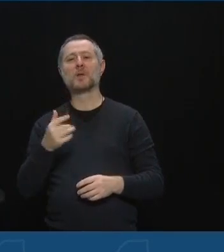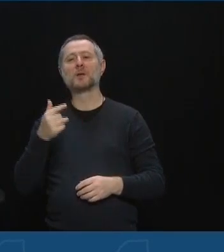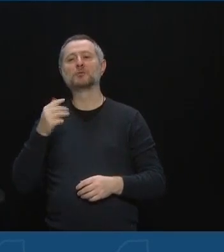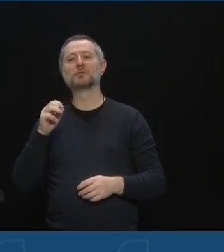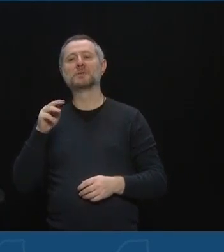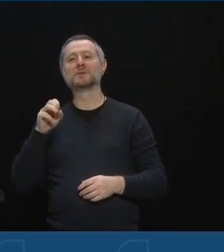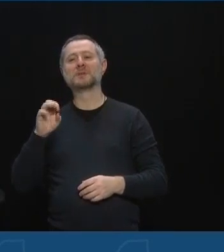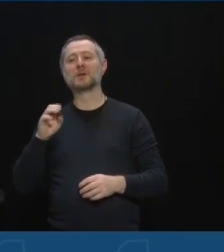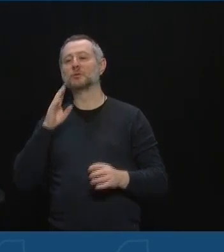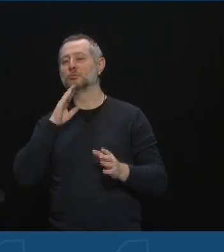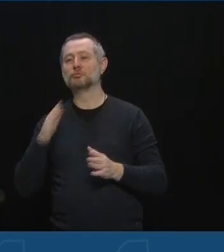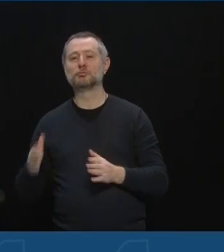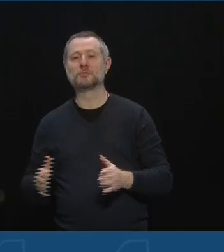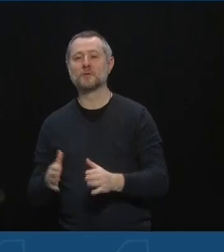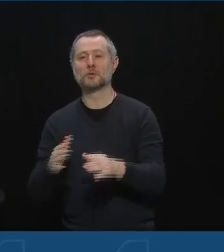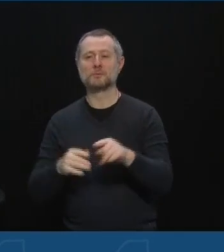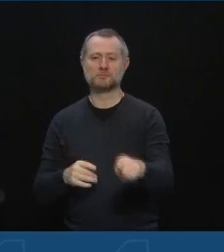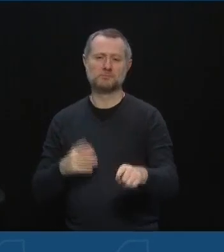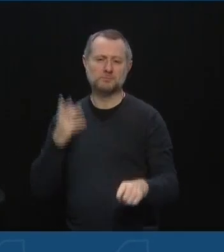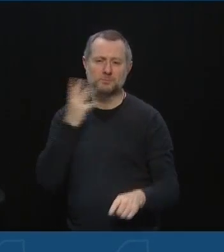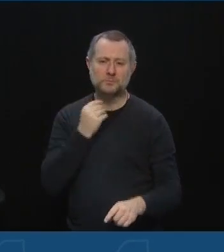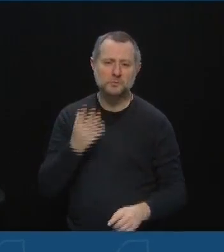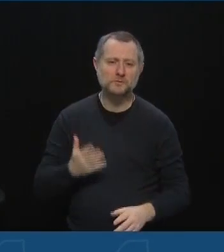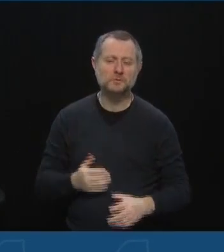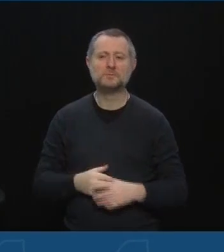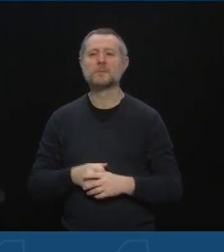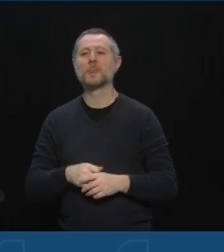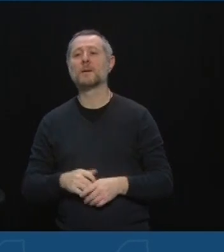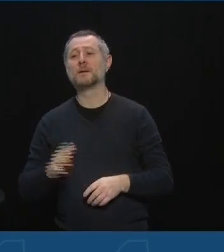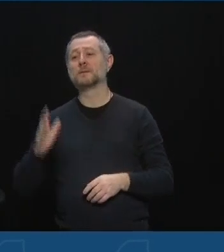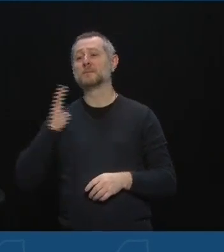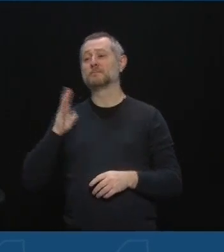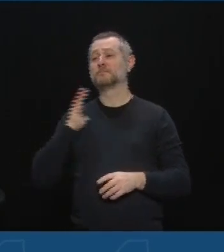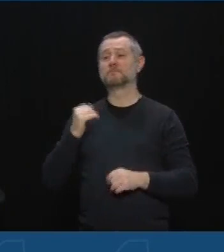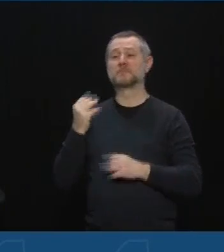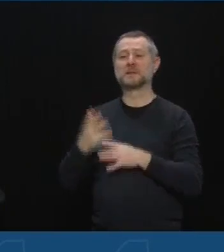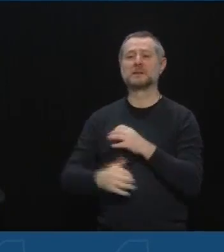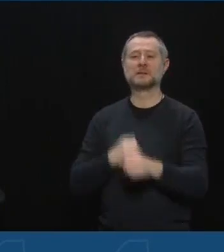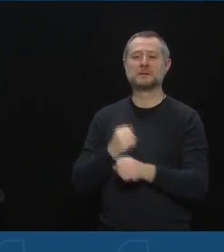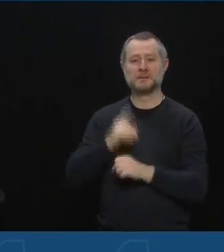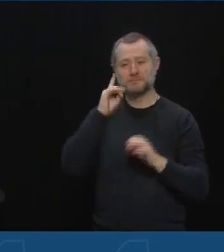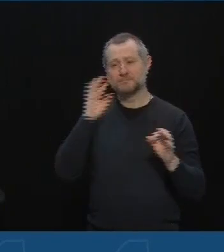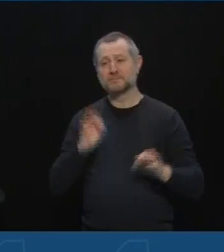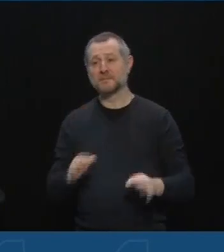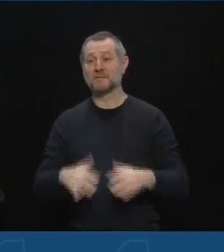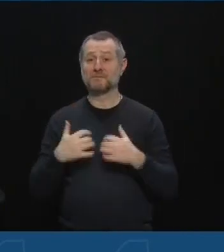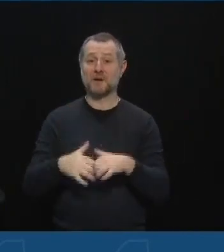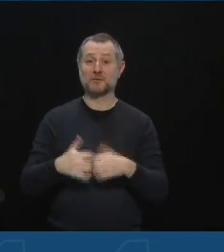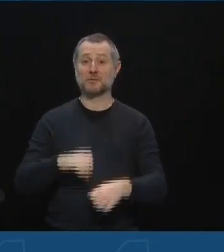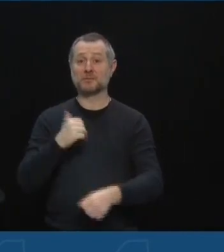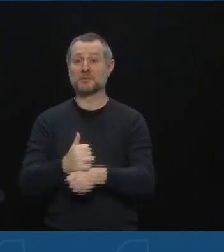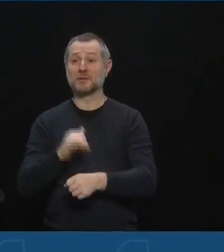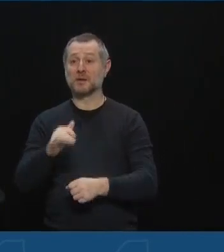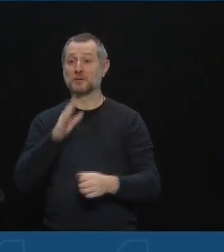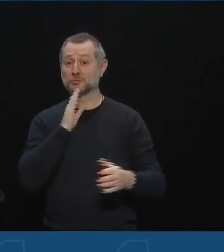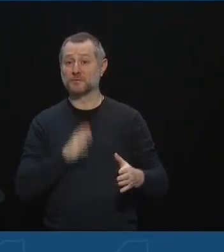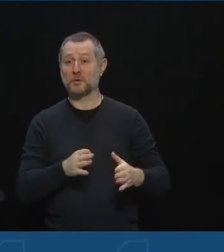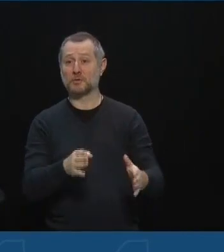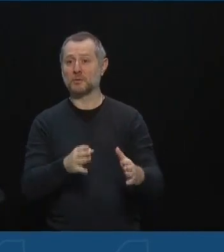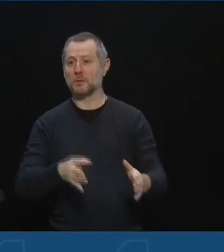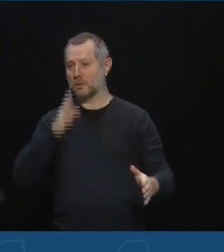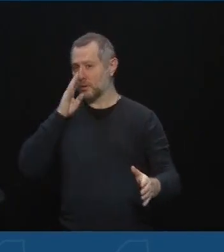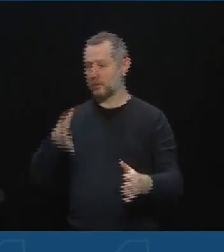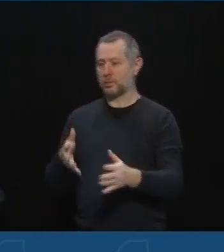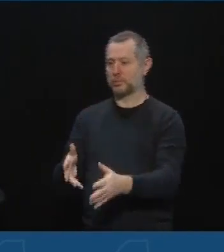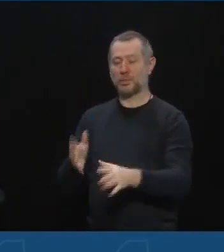spectacular, and all the assets that were taken for granted. I mean, you put factories on rivers, you block the view from the rest of the world because it's a source of energy